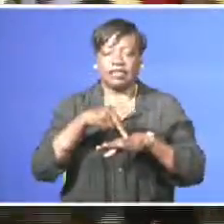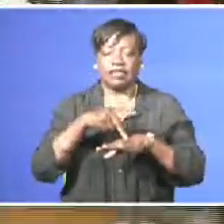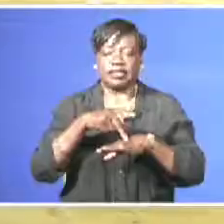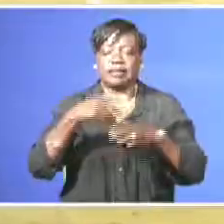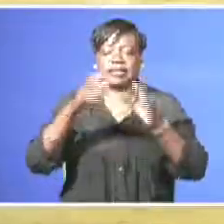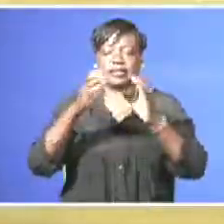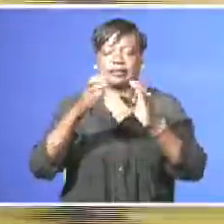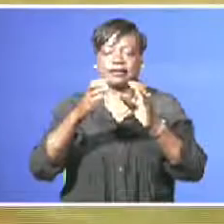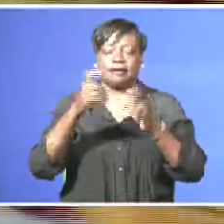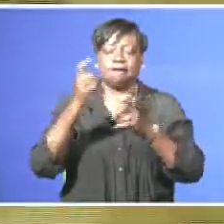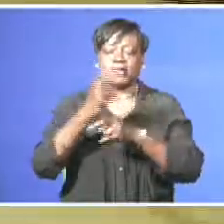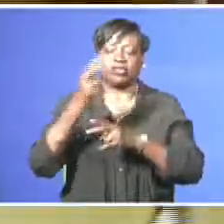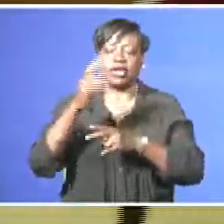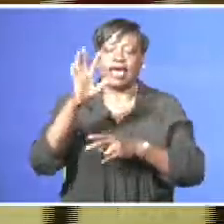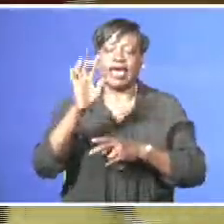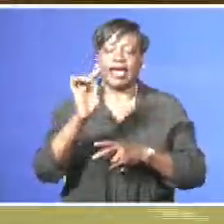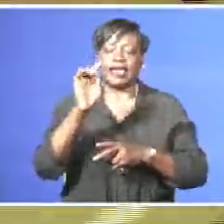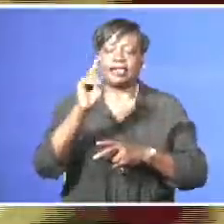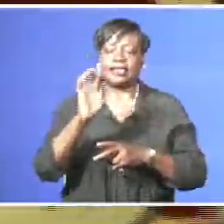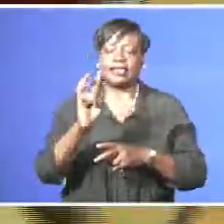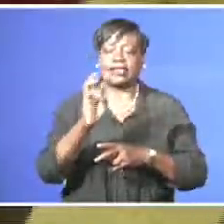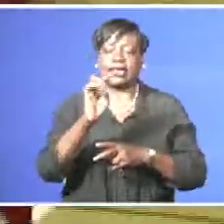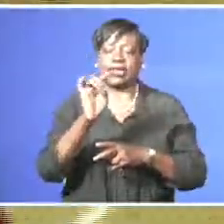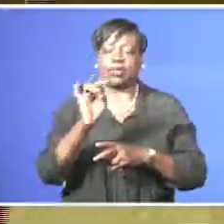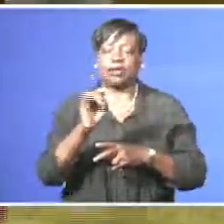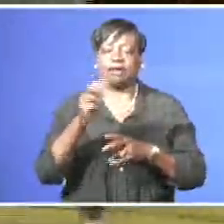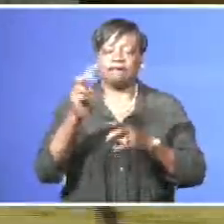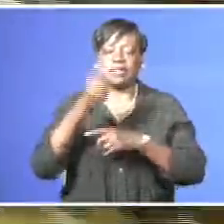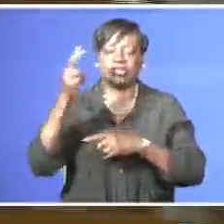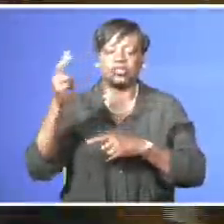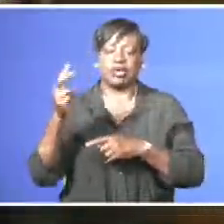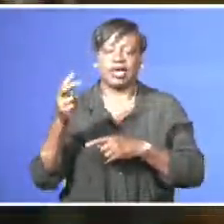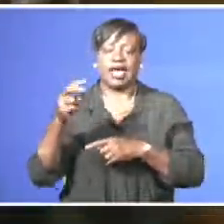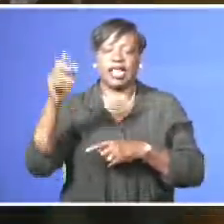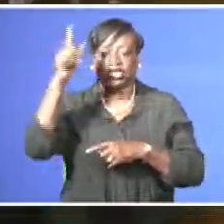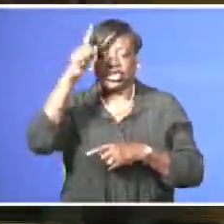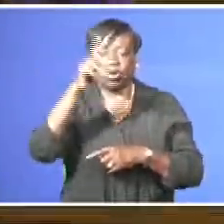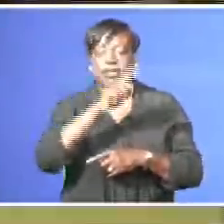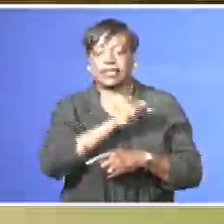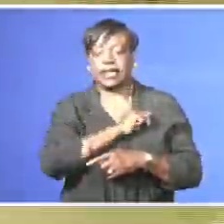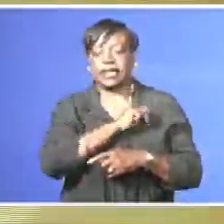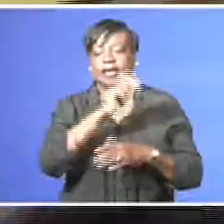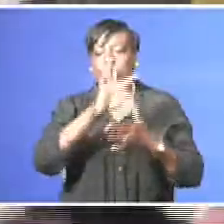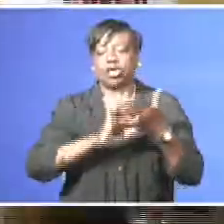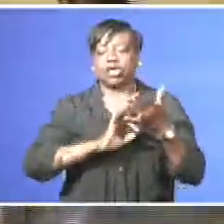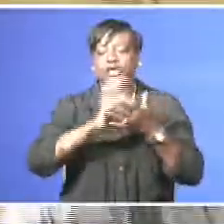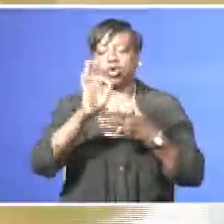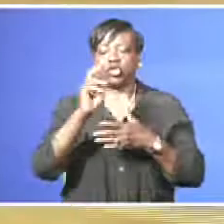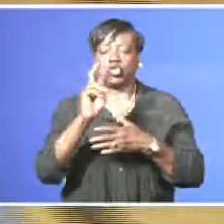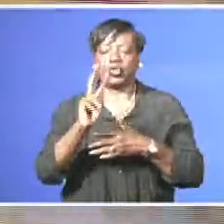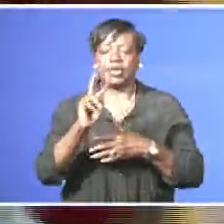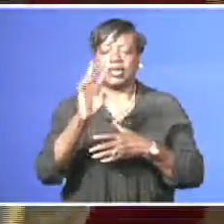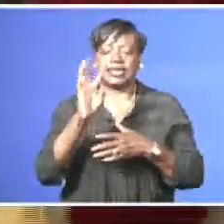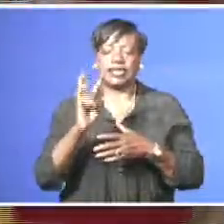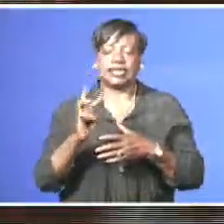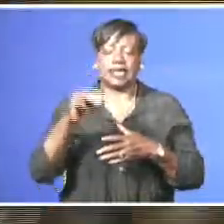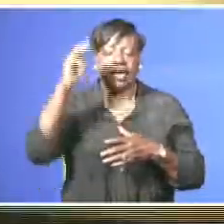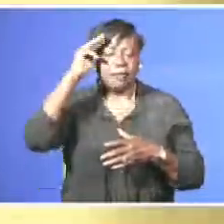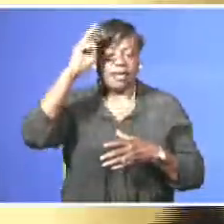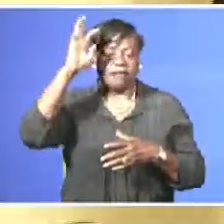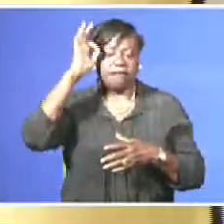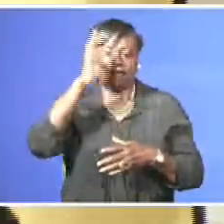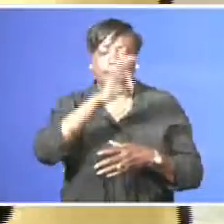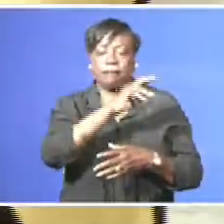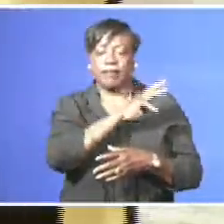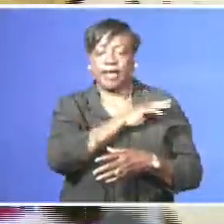an 86-80 win over the Fast Track Gym Rats. Deshaun Taylor scored 26 points and Michael Furley Bain put up 20 points for